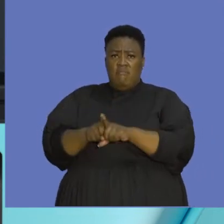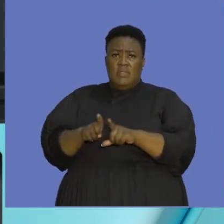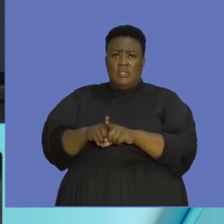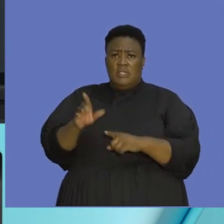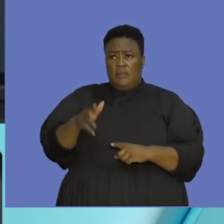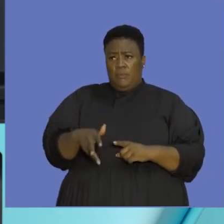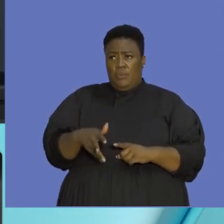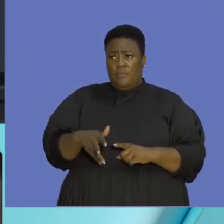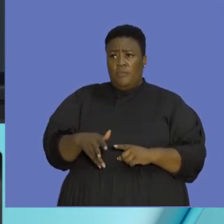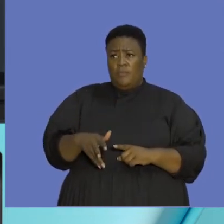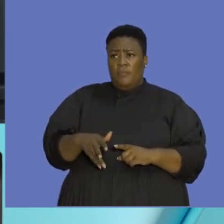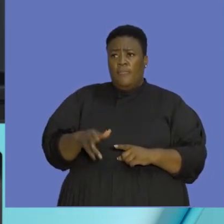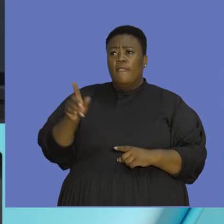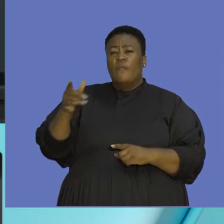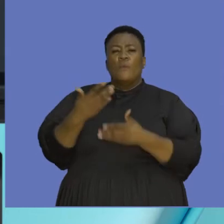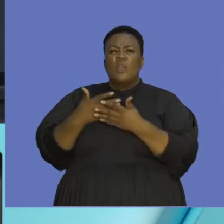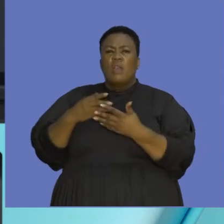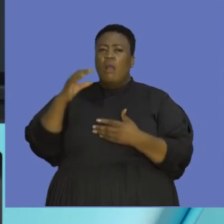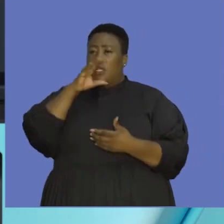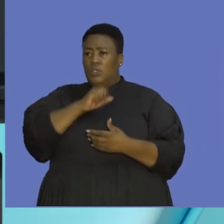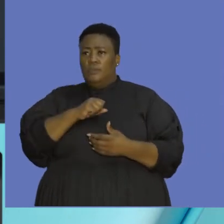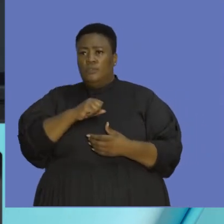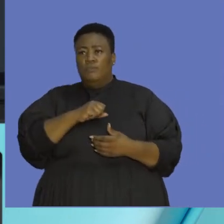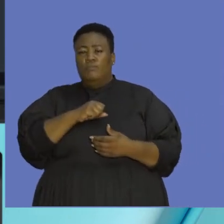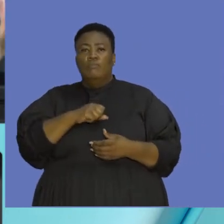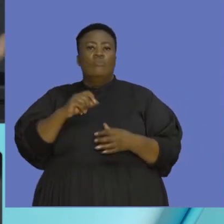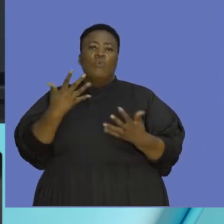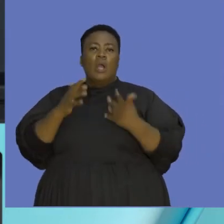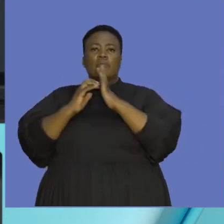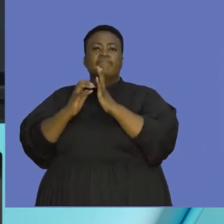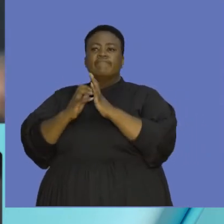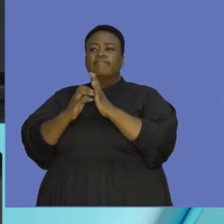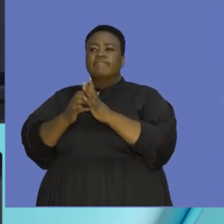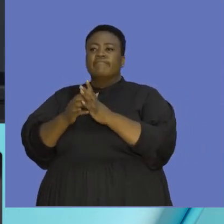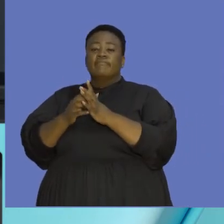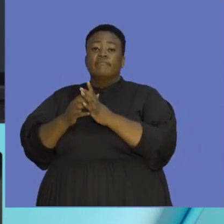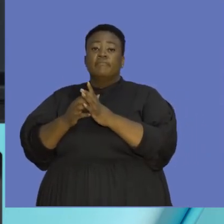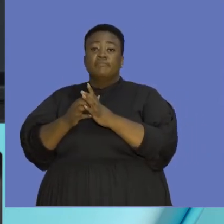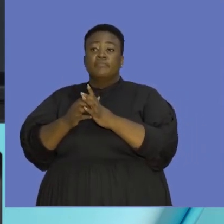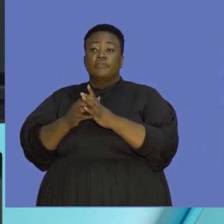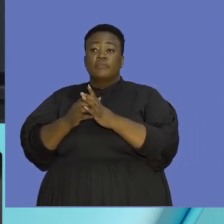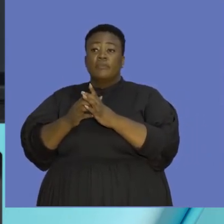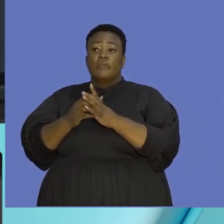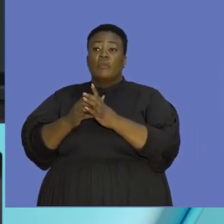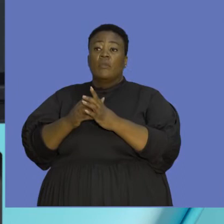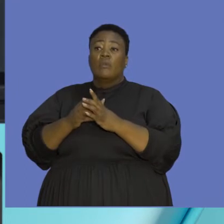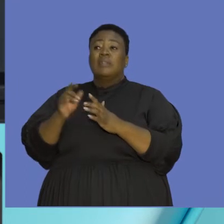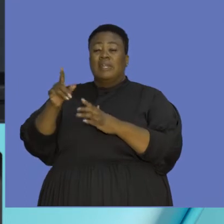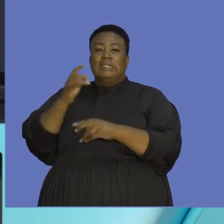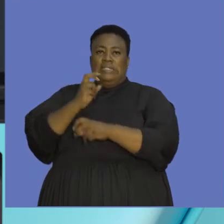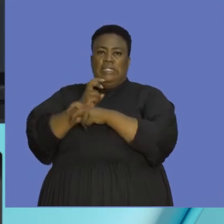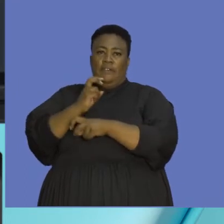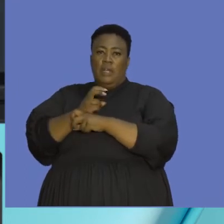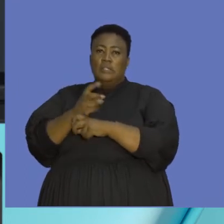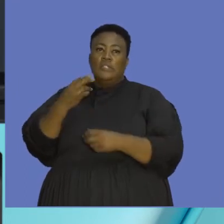well. This is a simulation, so we can assume it, because in a simulation, we can make it in an ideal situation. That, of